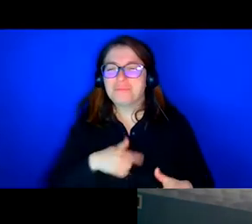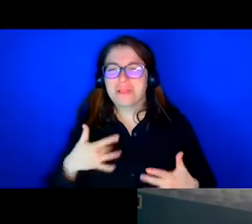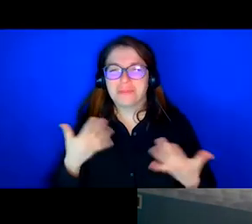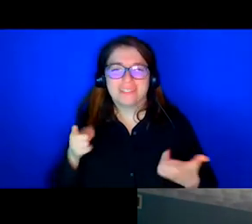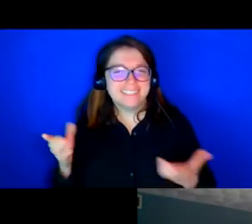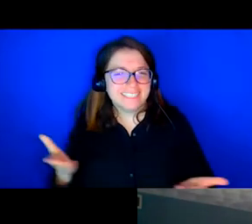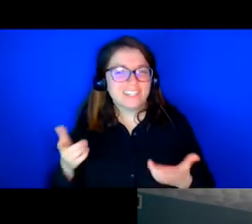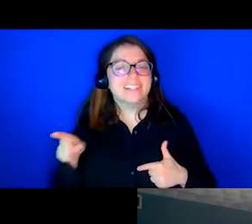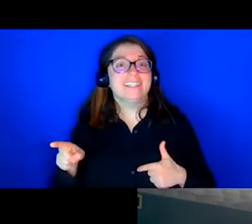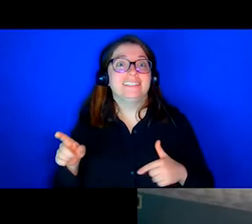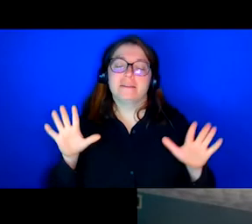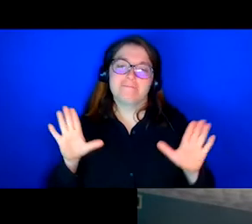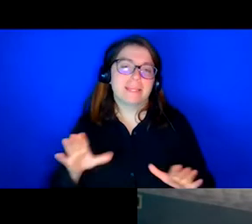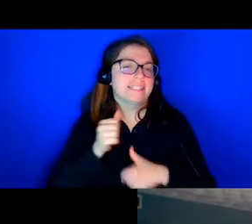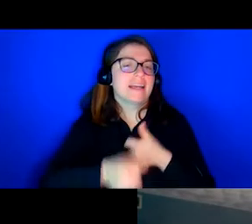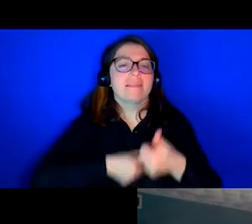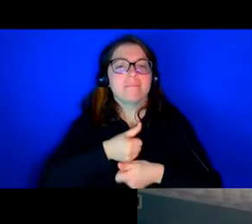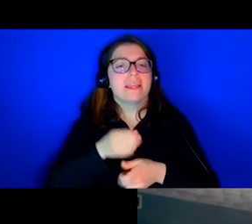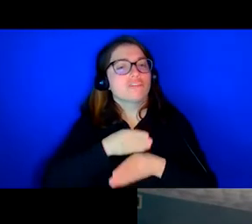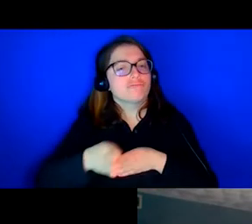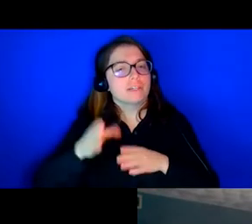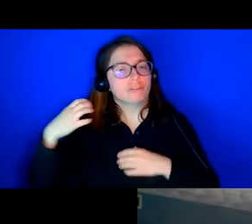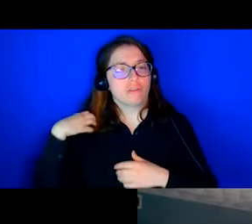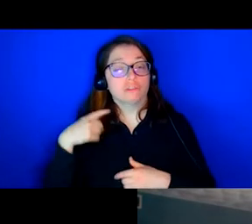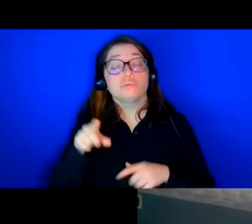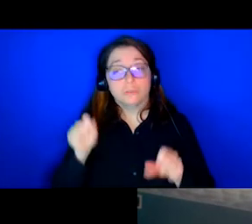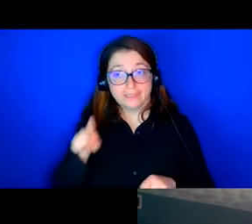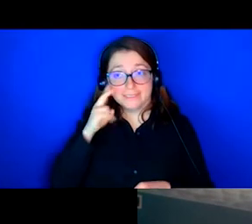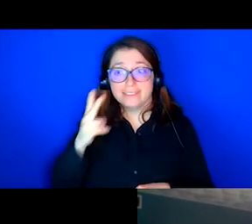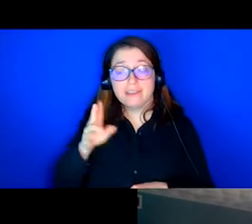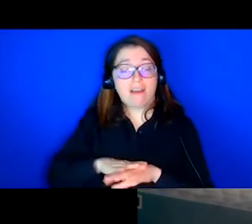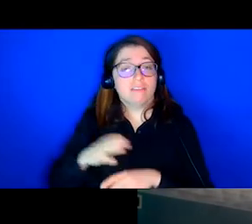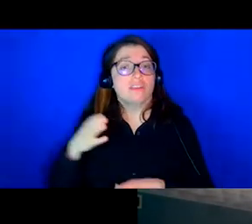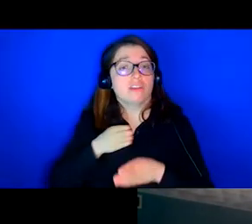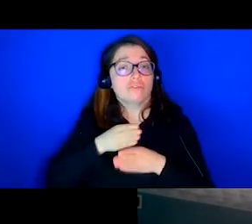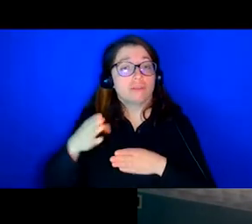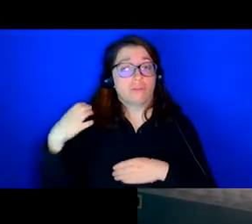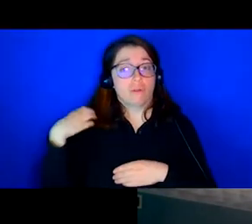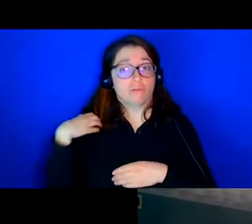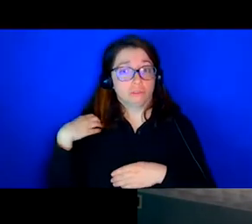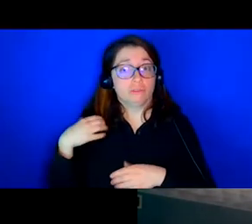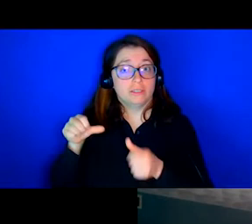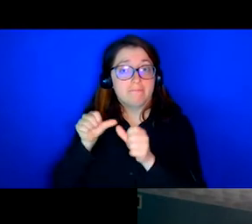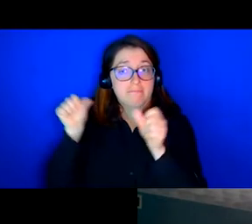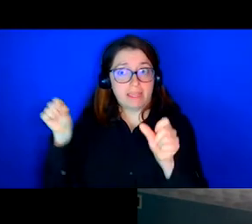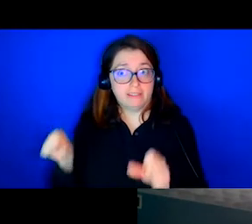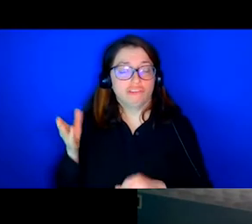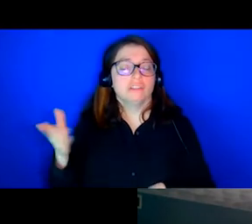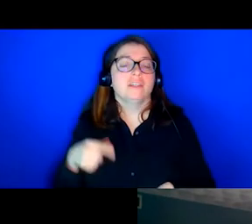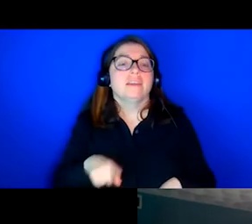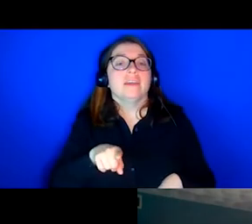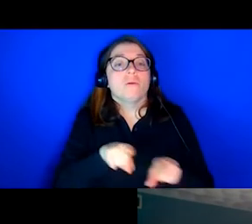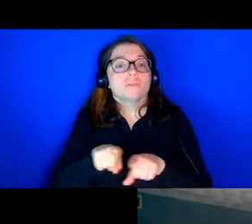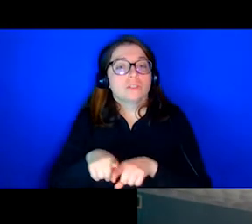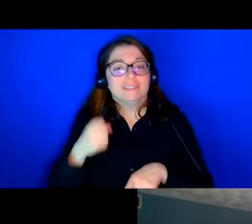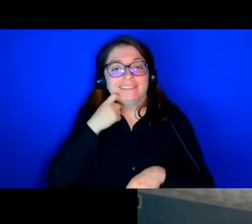amazing alumni career coaches that you can find on our career coaches page. Jonathan has also recently been awarded the Hispanic